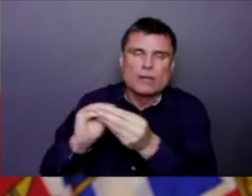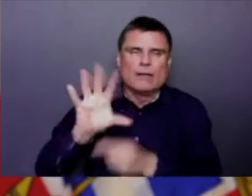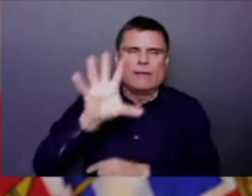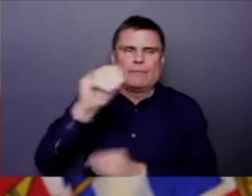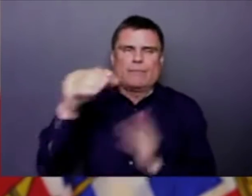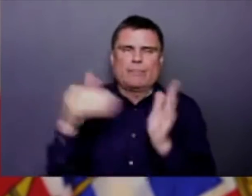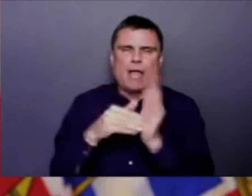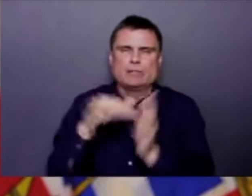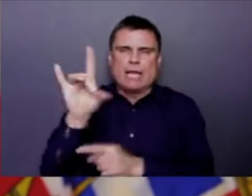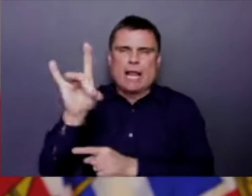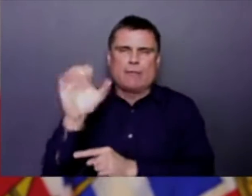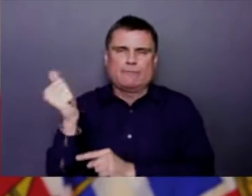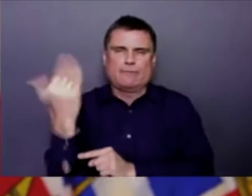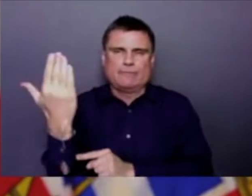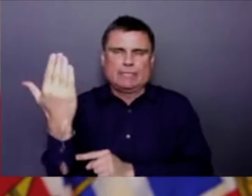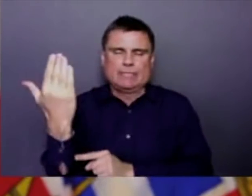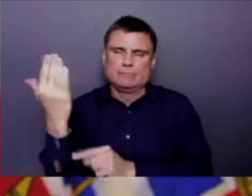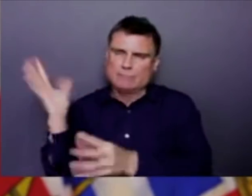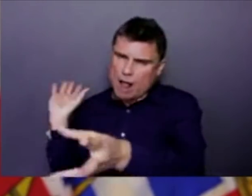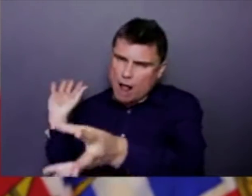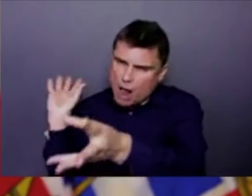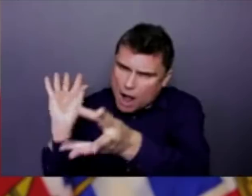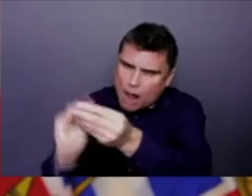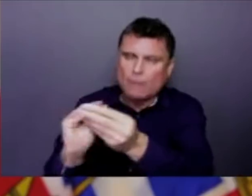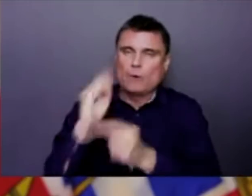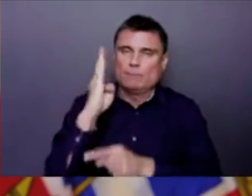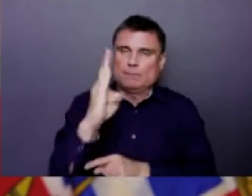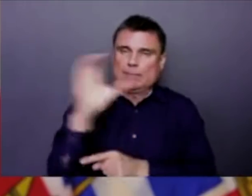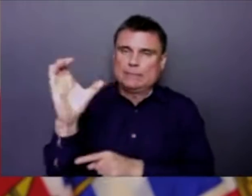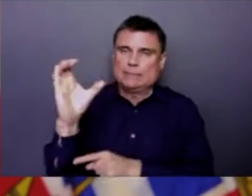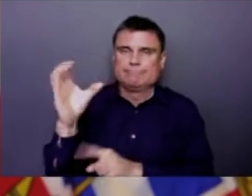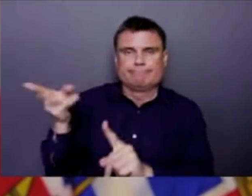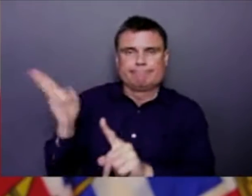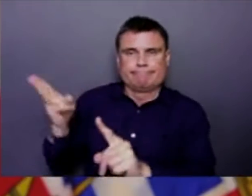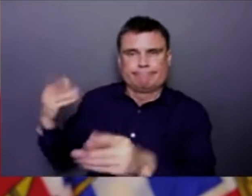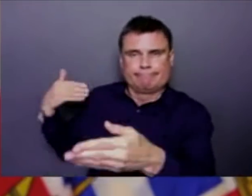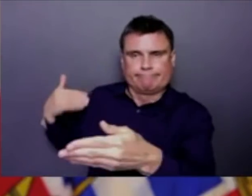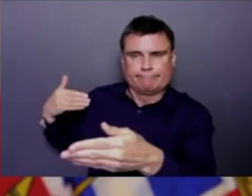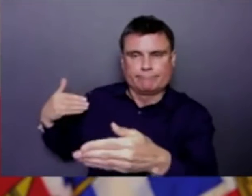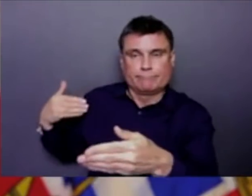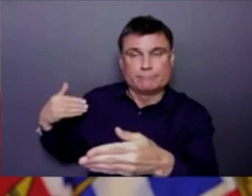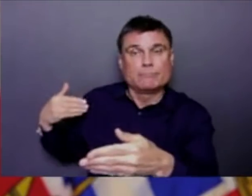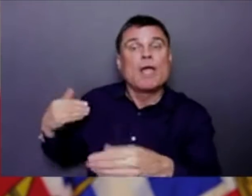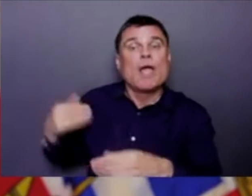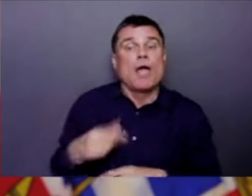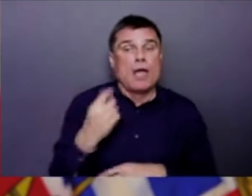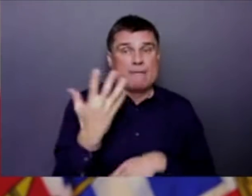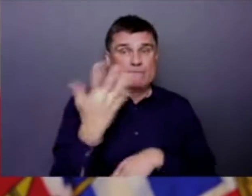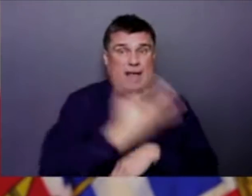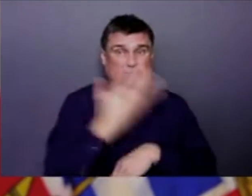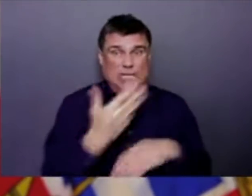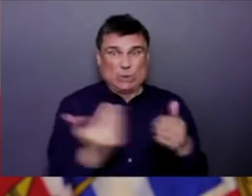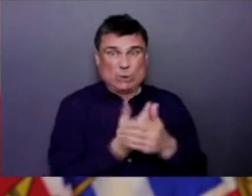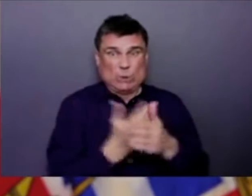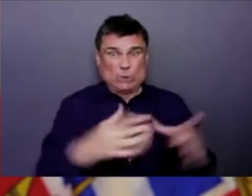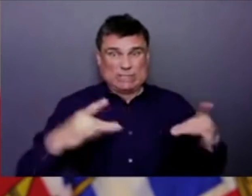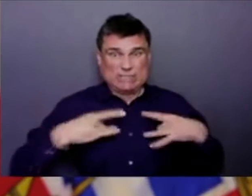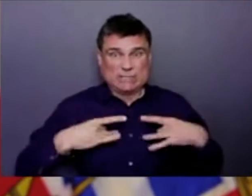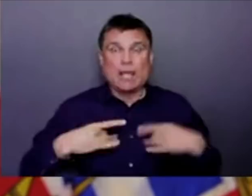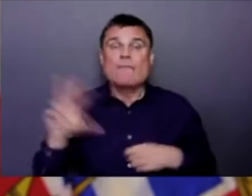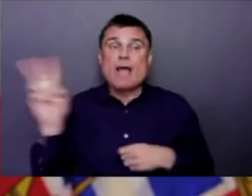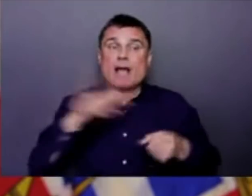50,815 people. Over the last 5 days, that includes 378 people in the Vancouver Coastal Health